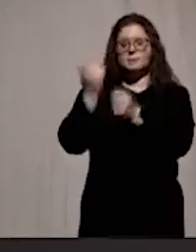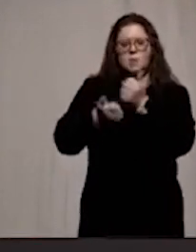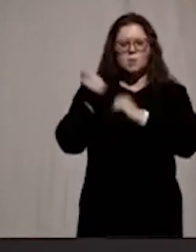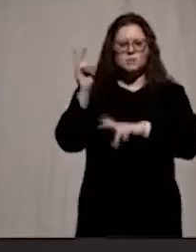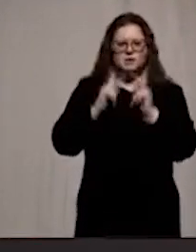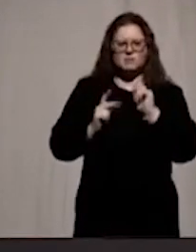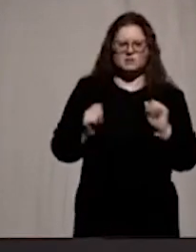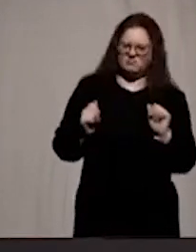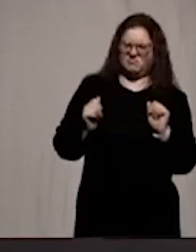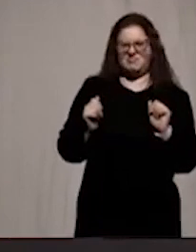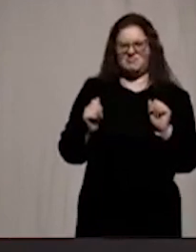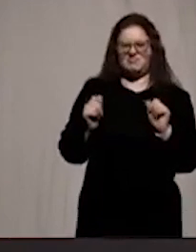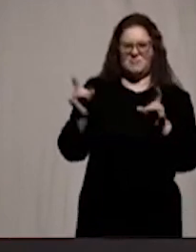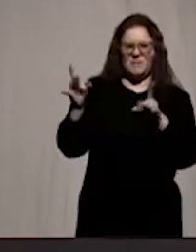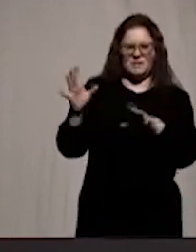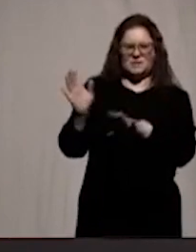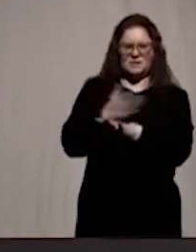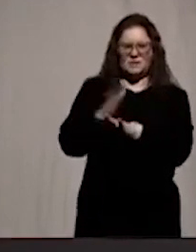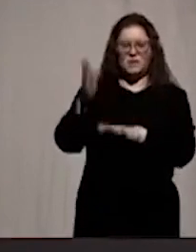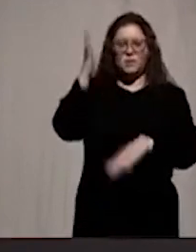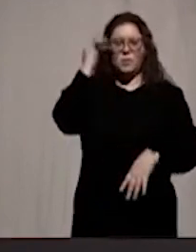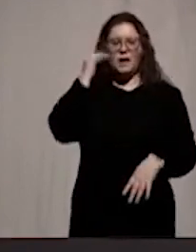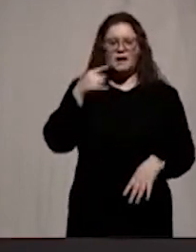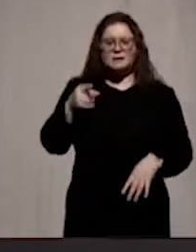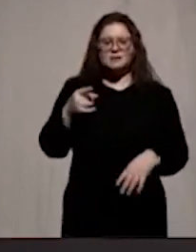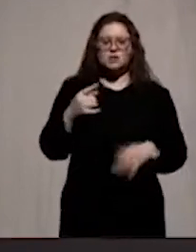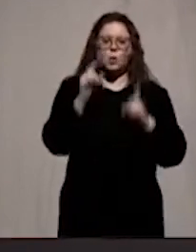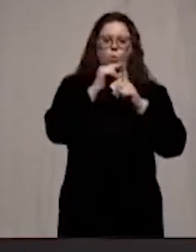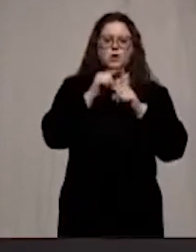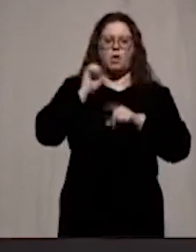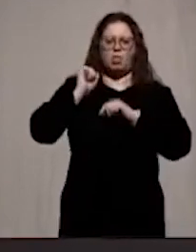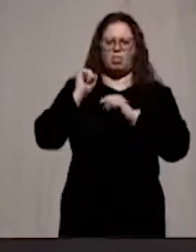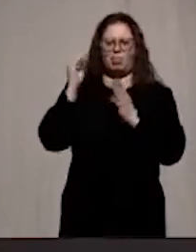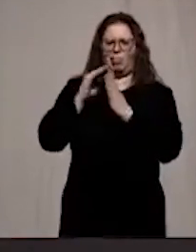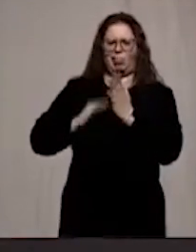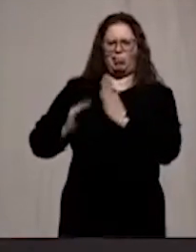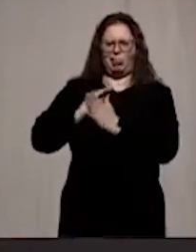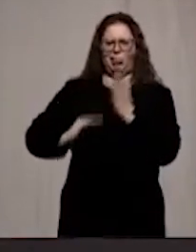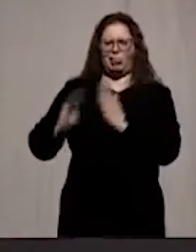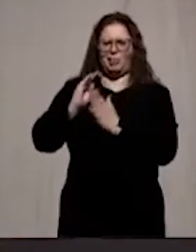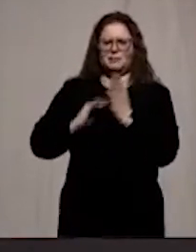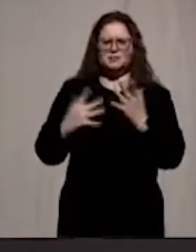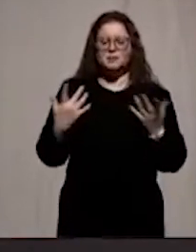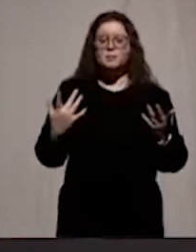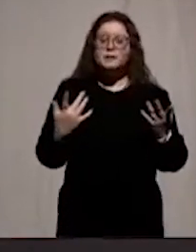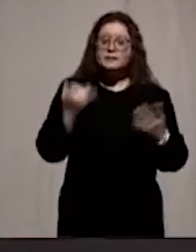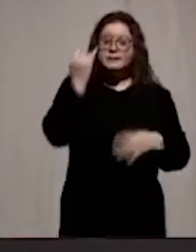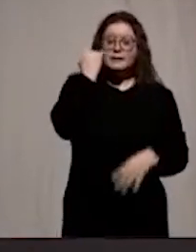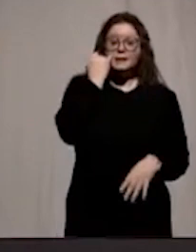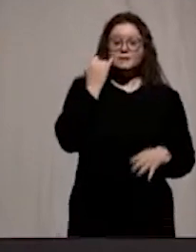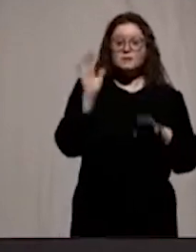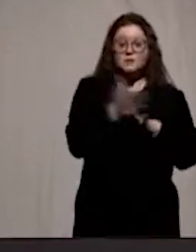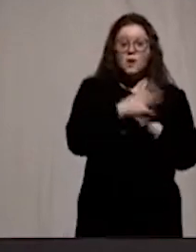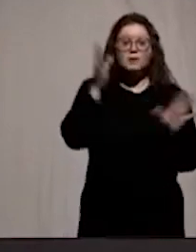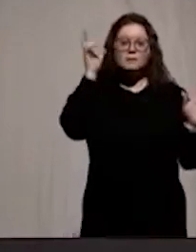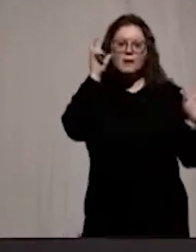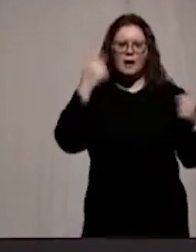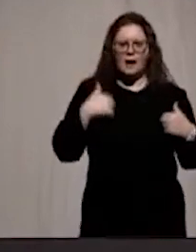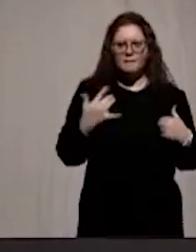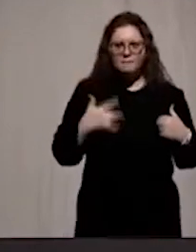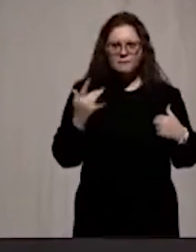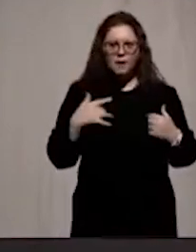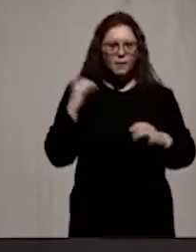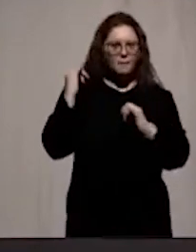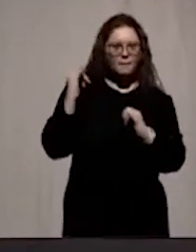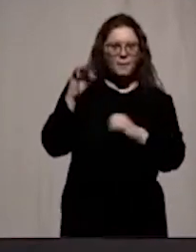down for the fact that like he's literally just shoving a bunch of words in a song, but I don't know about you, but when I listen to that song, I feel like I could be a rap god after,